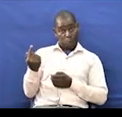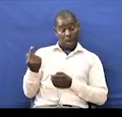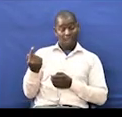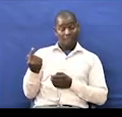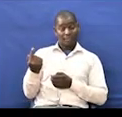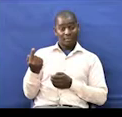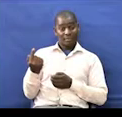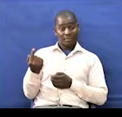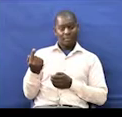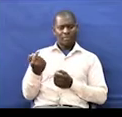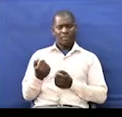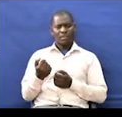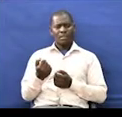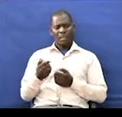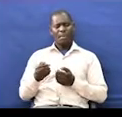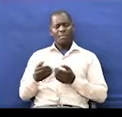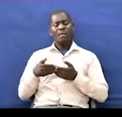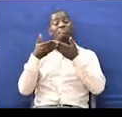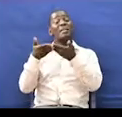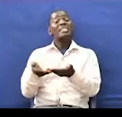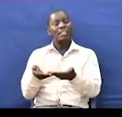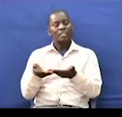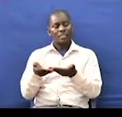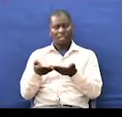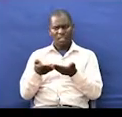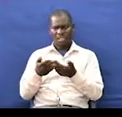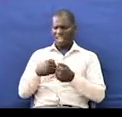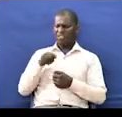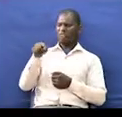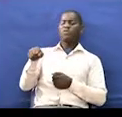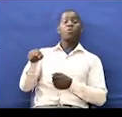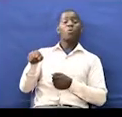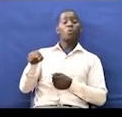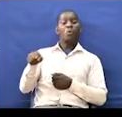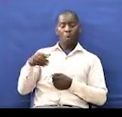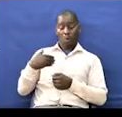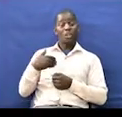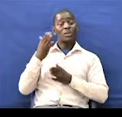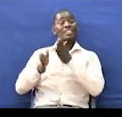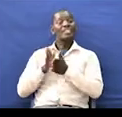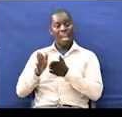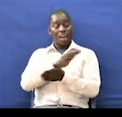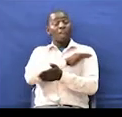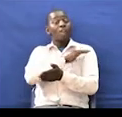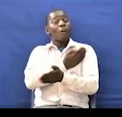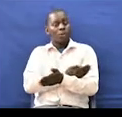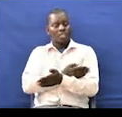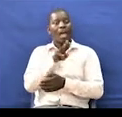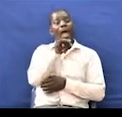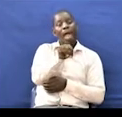can be represented as, if you wish to assign a moment of force as m,